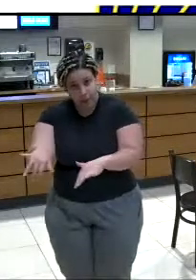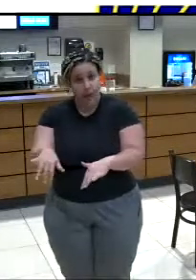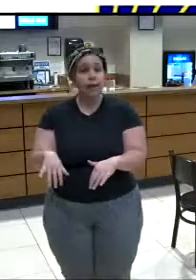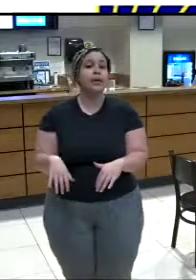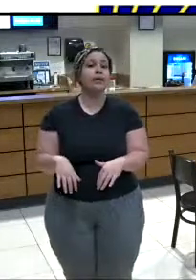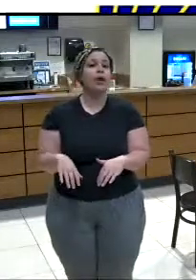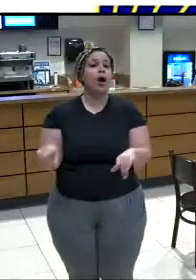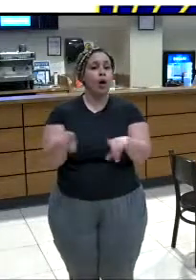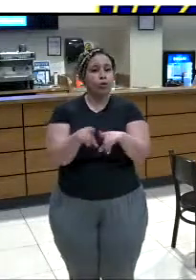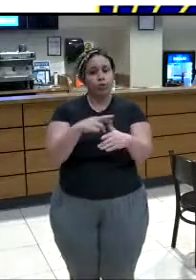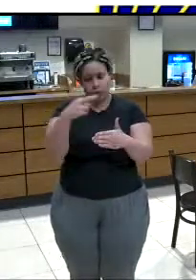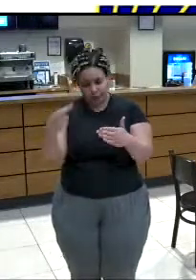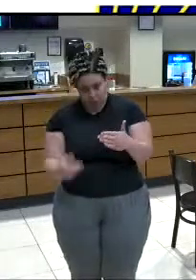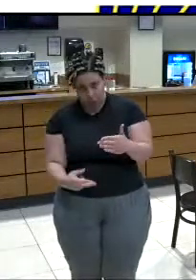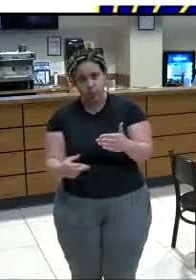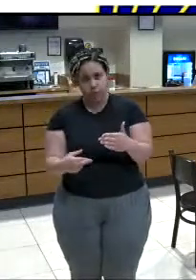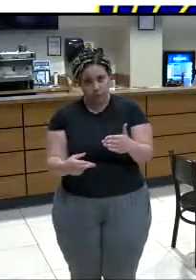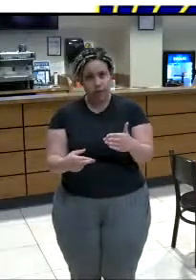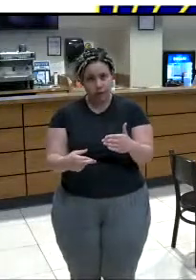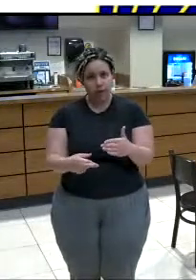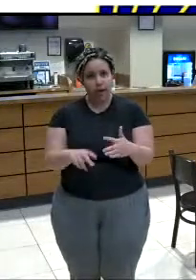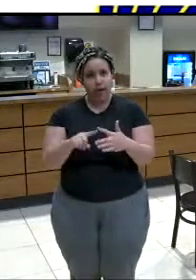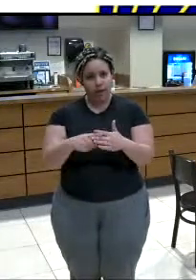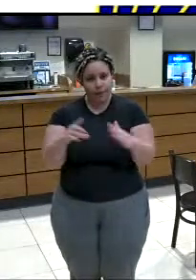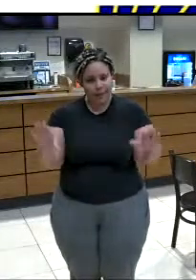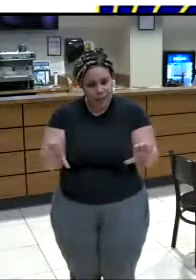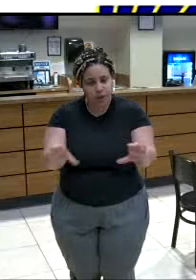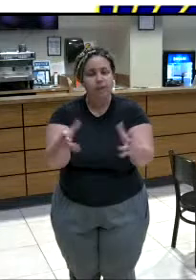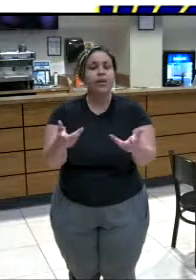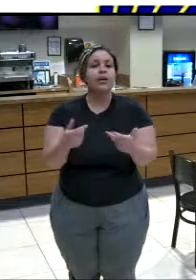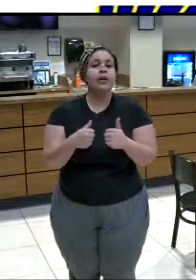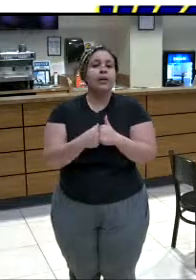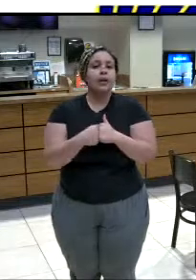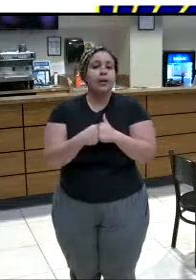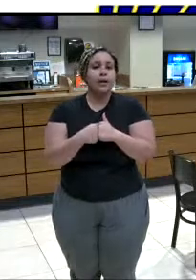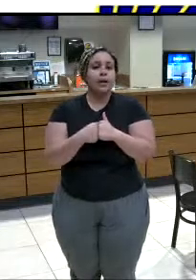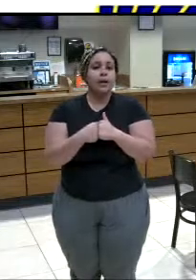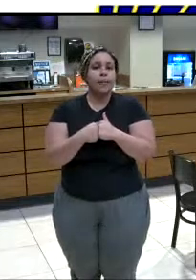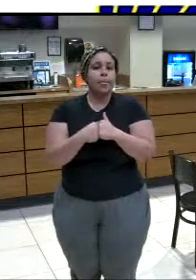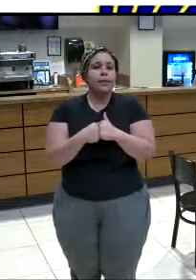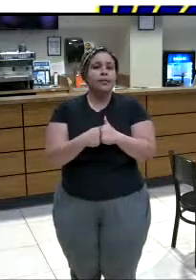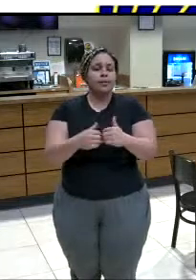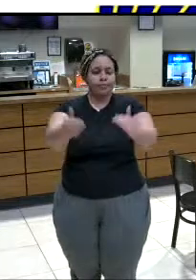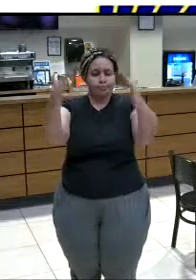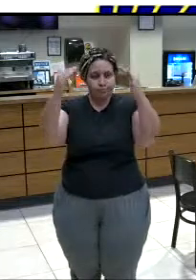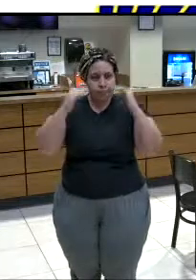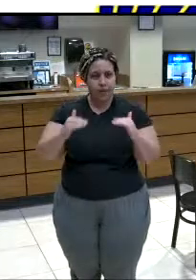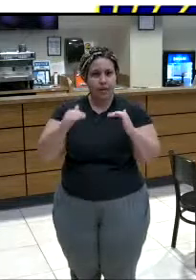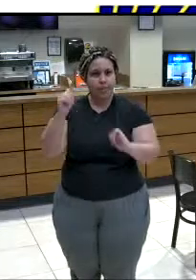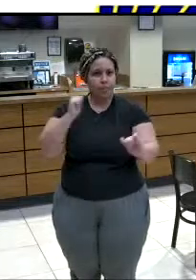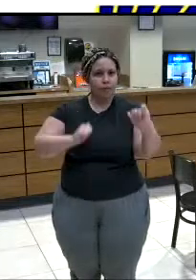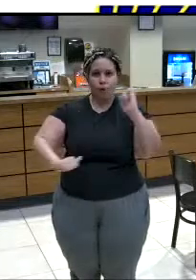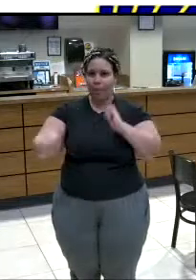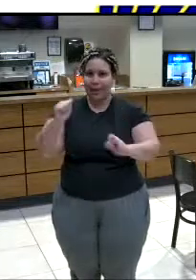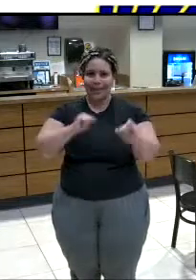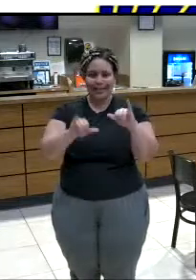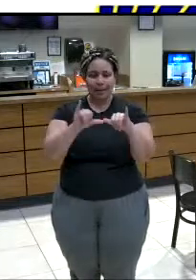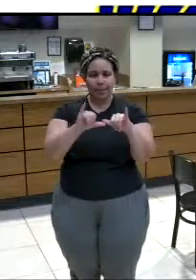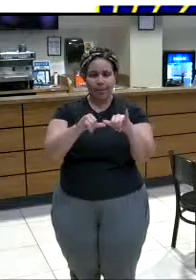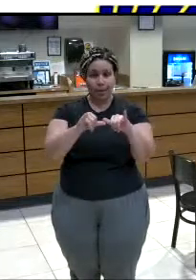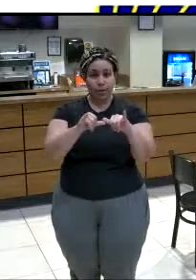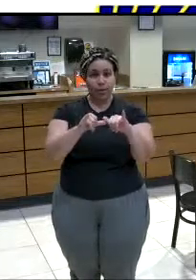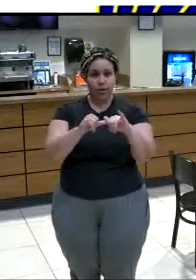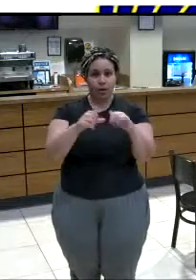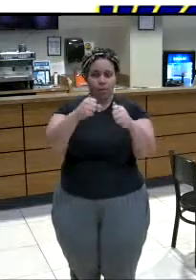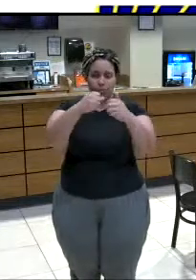the initiative. And that gets us to these performance measures. So there are many, many performance measures. Many of them